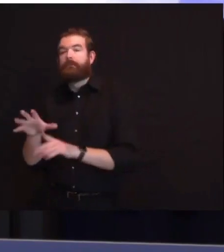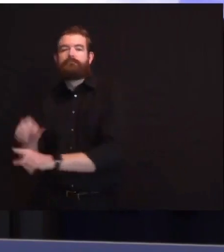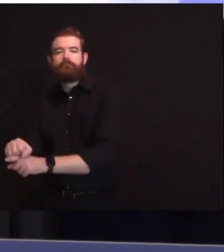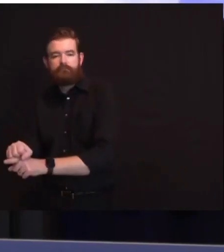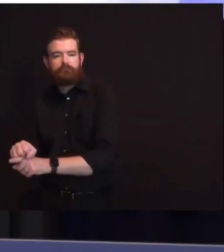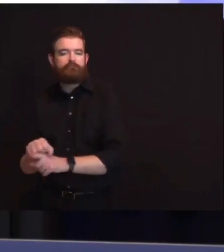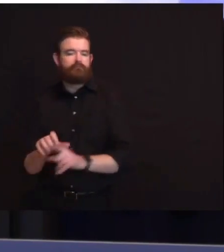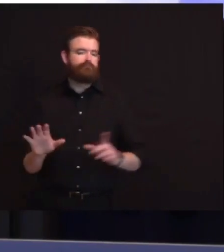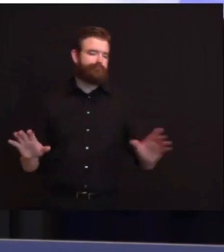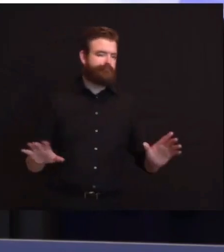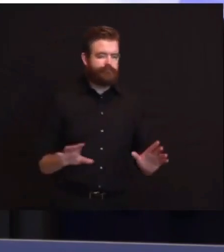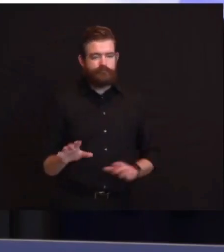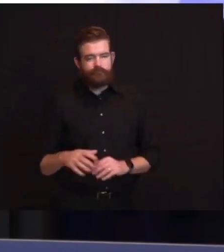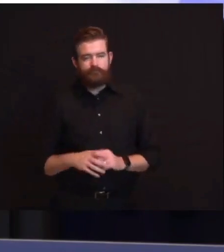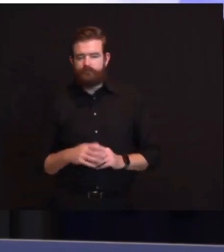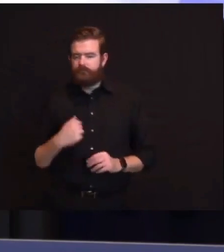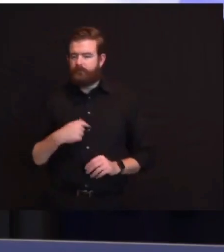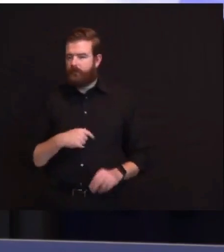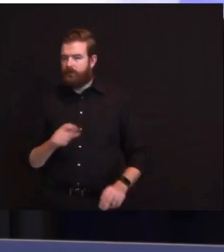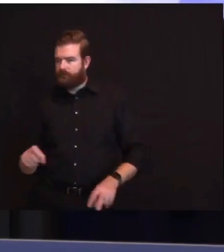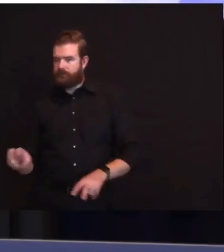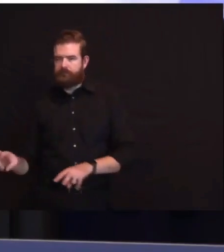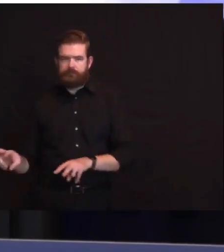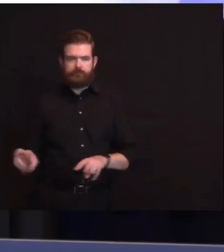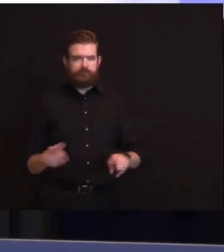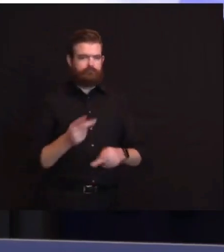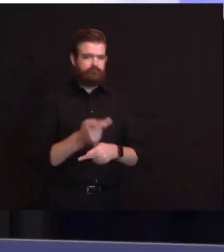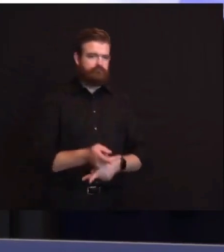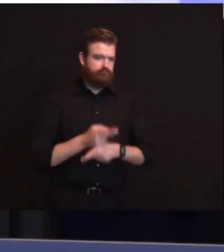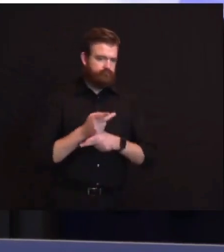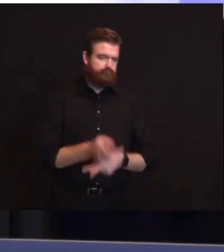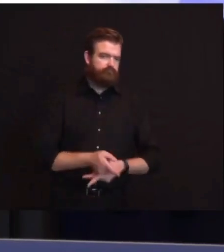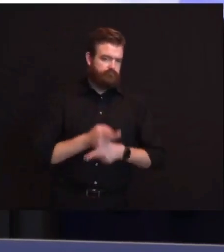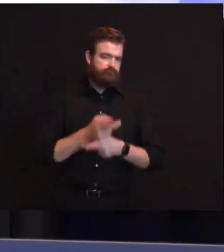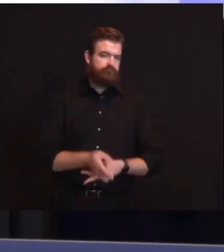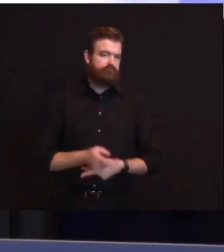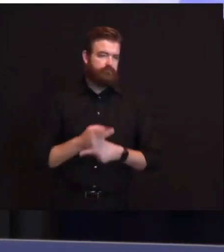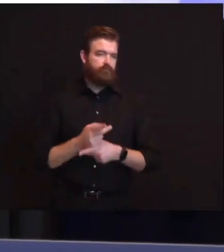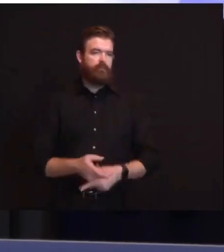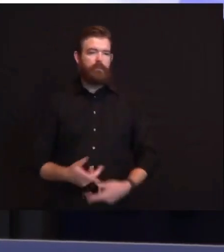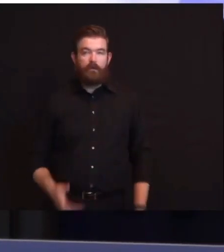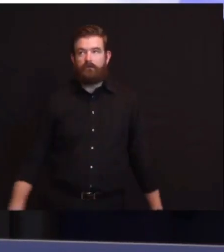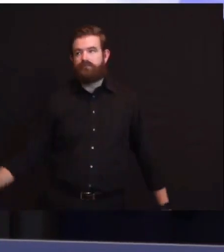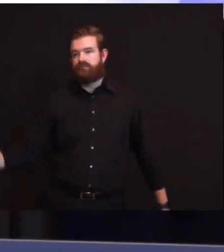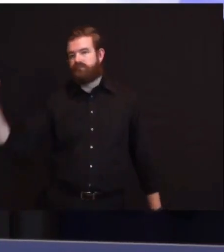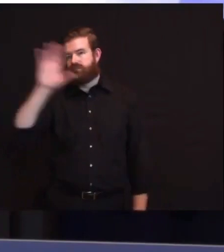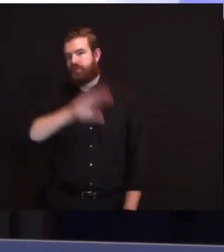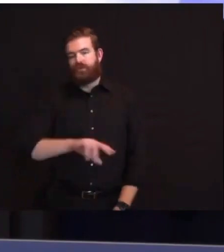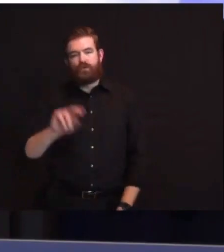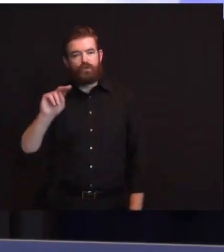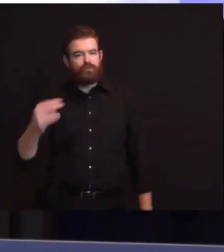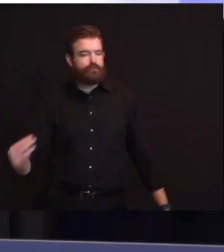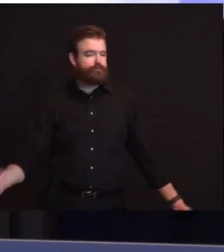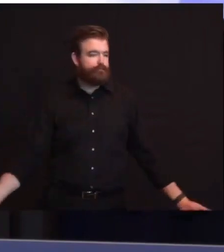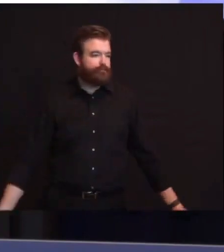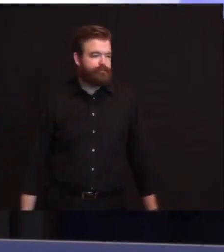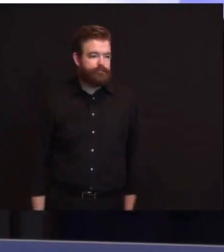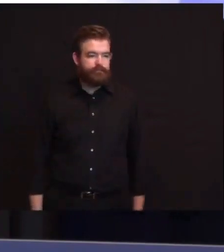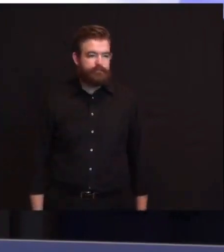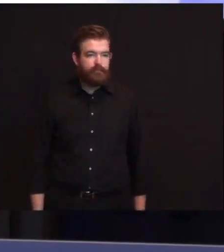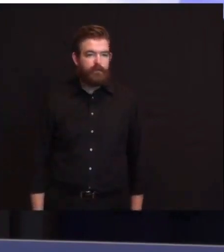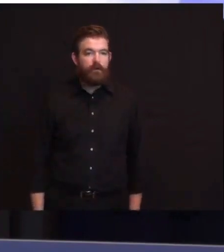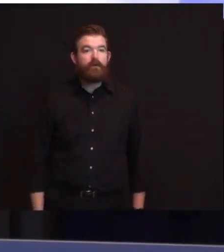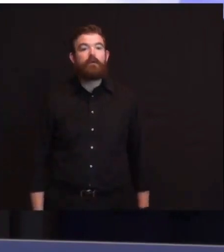because of the wide scale spread throughout the state, with the state all being in what we call the yellow